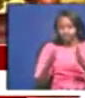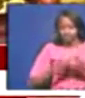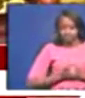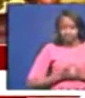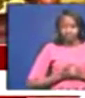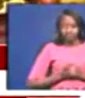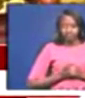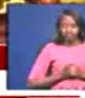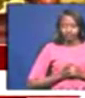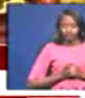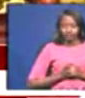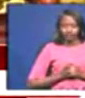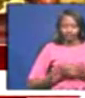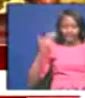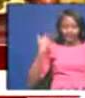I,